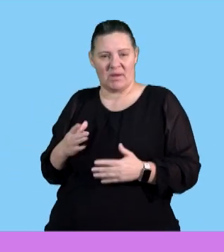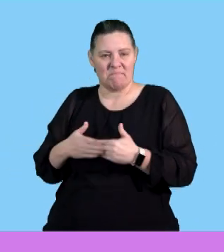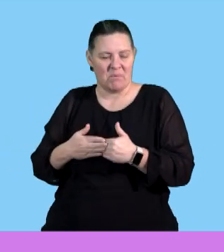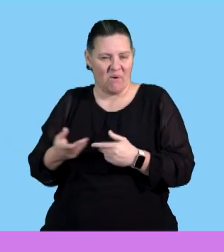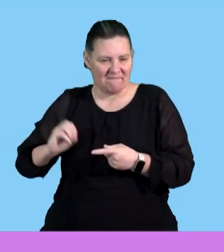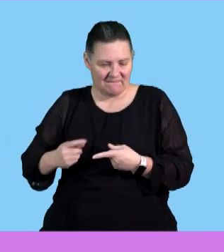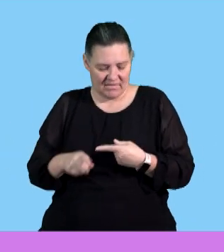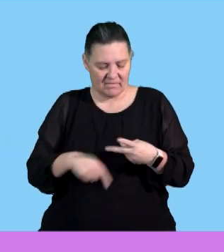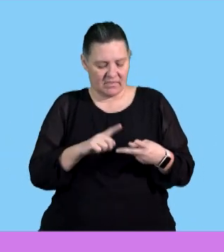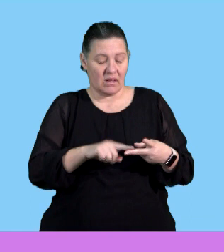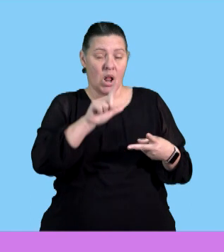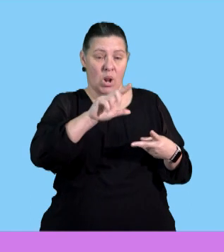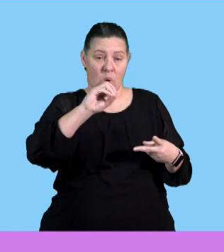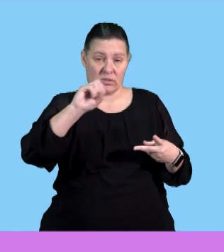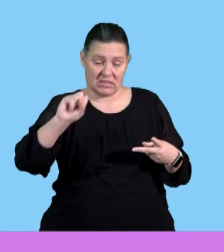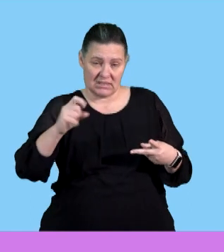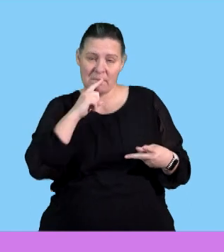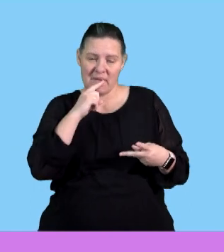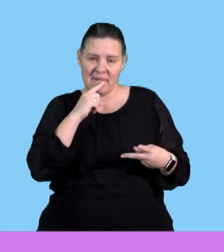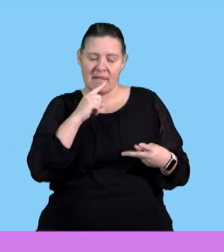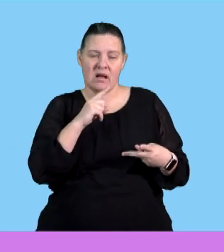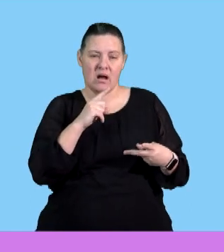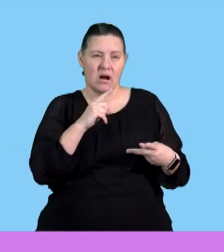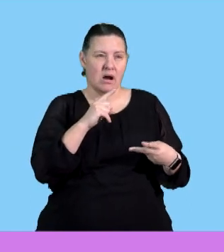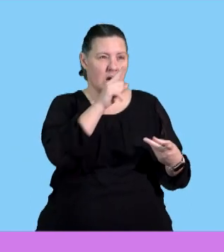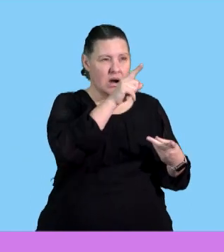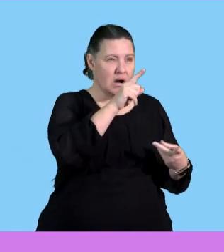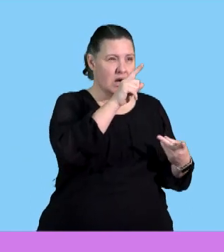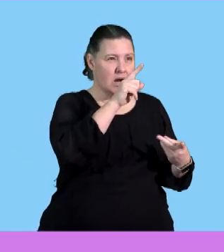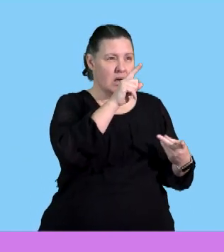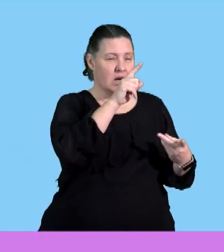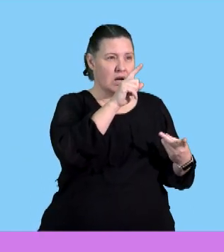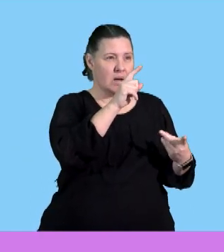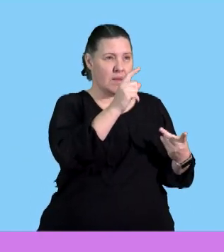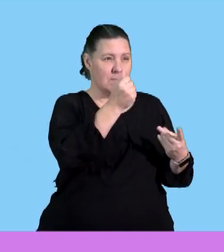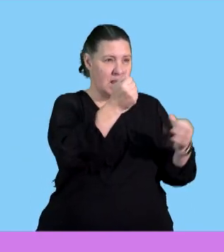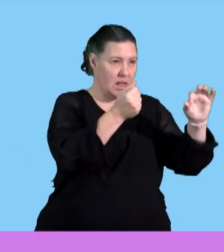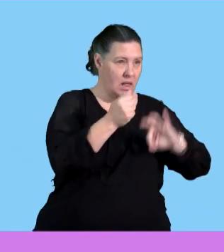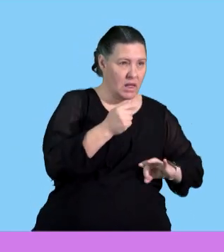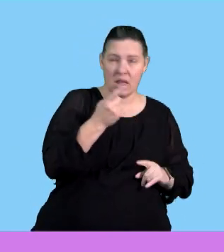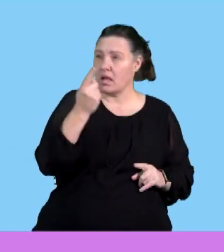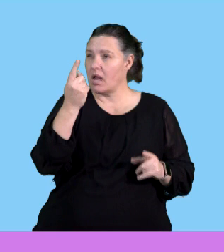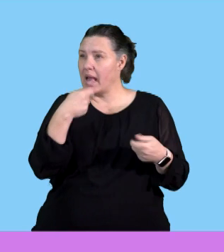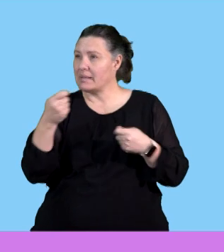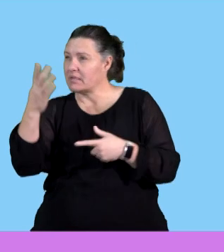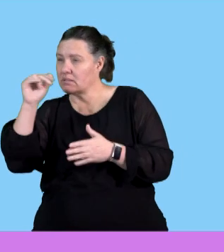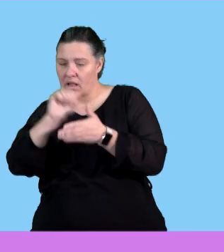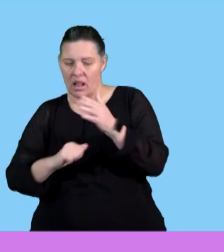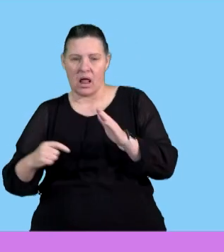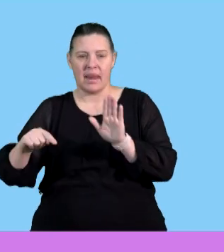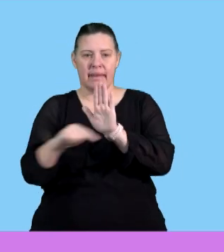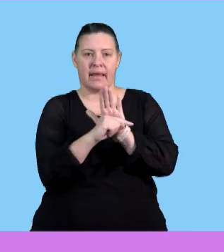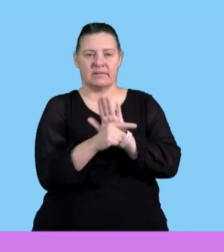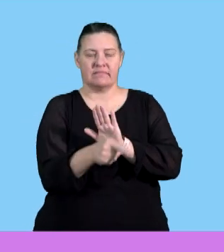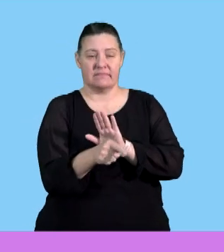Rand. Loss, the negative amount left after subtracting expenses from income.